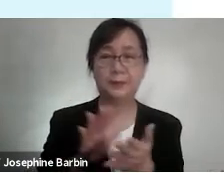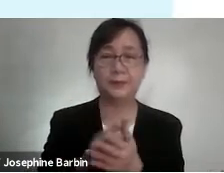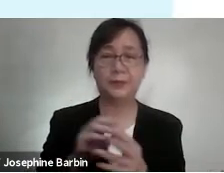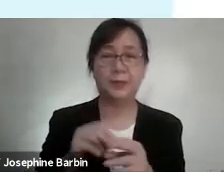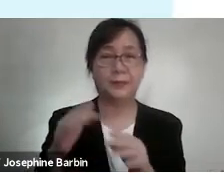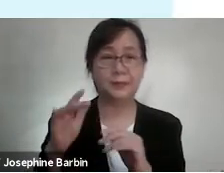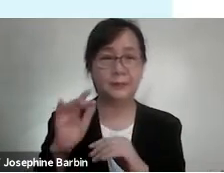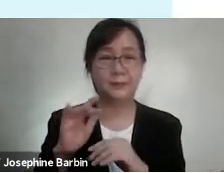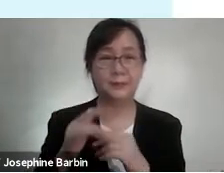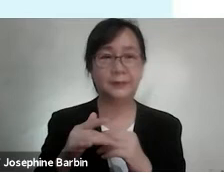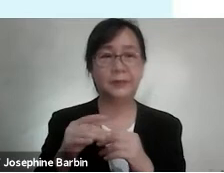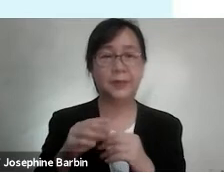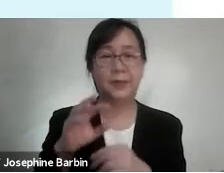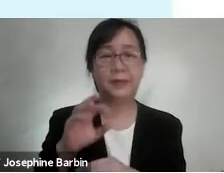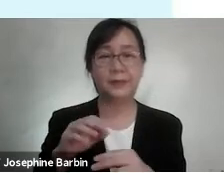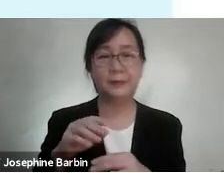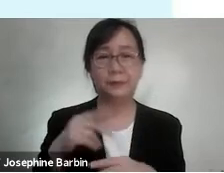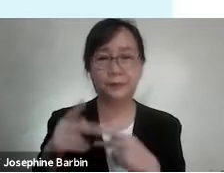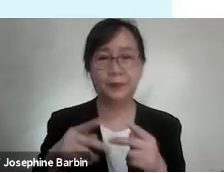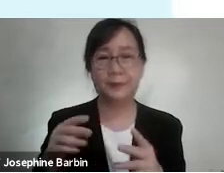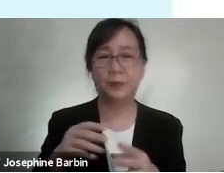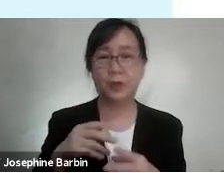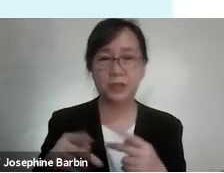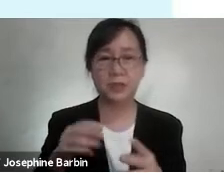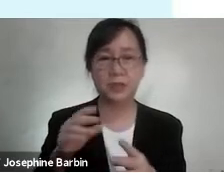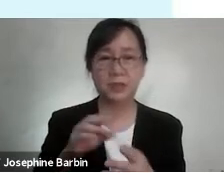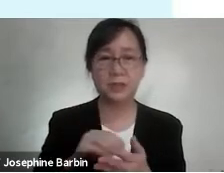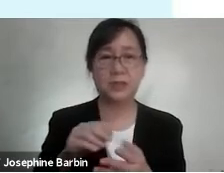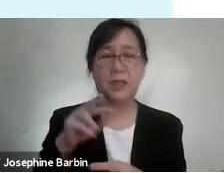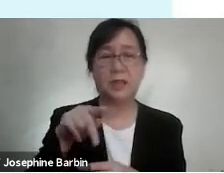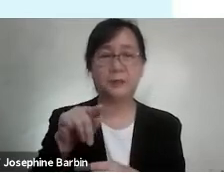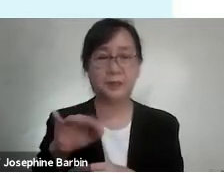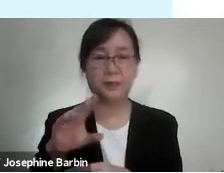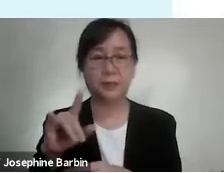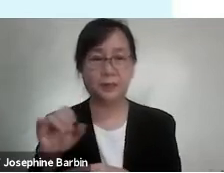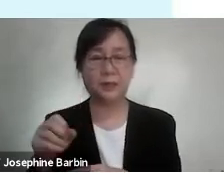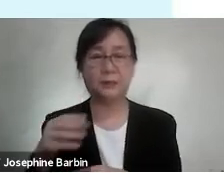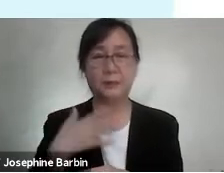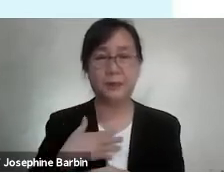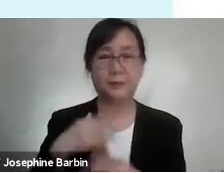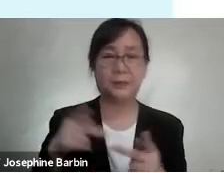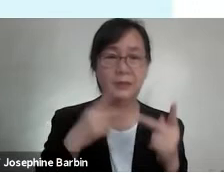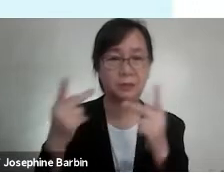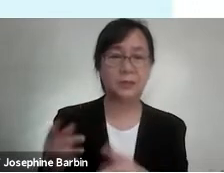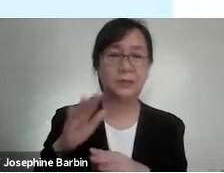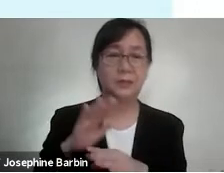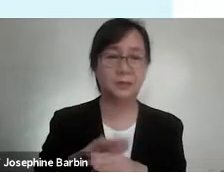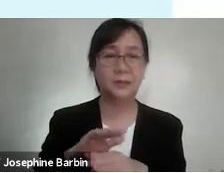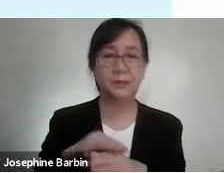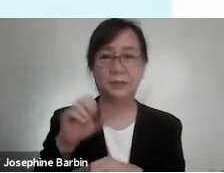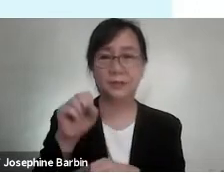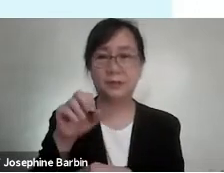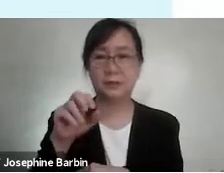the drafting process of the RPA, and then I will end my presentation on the